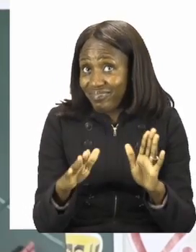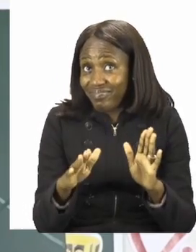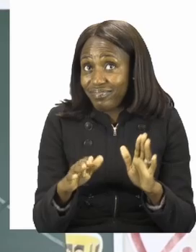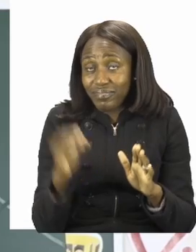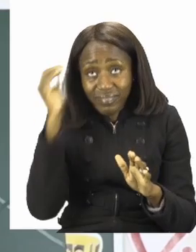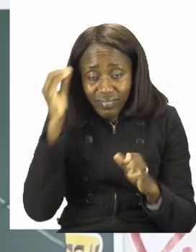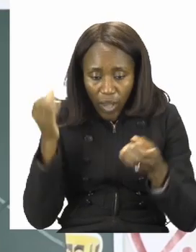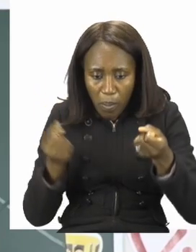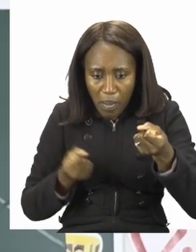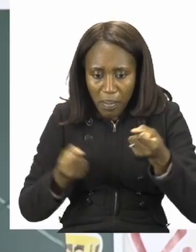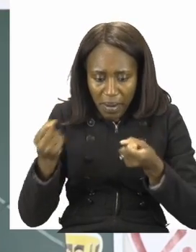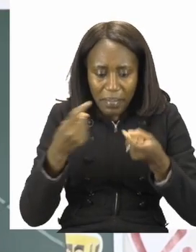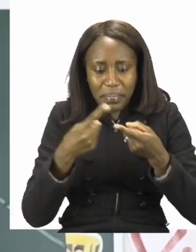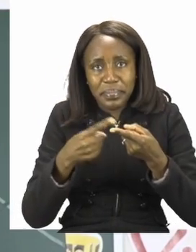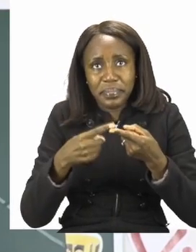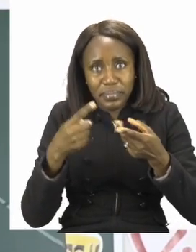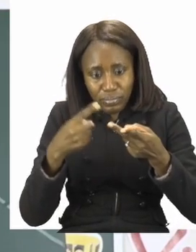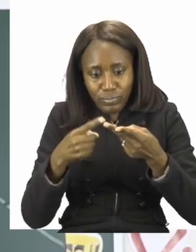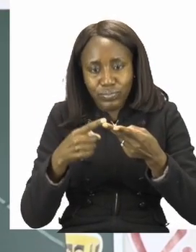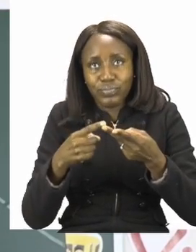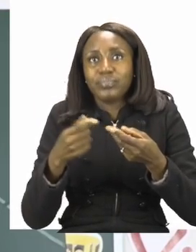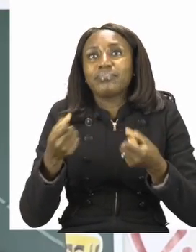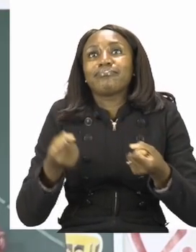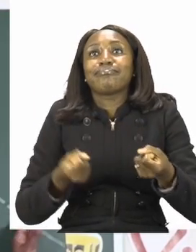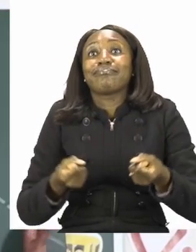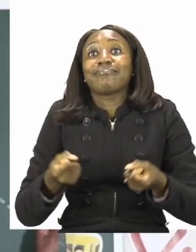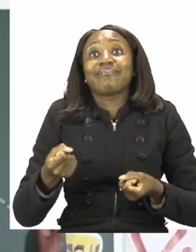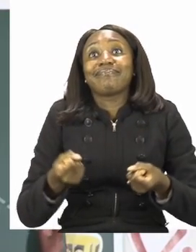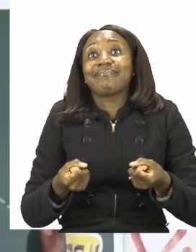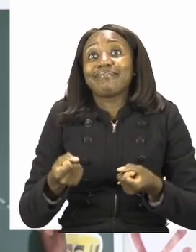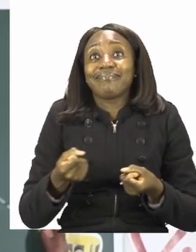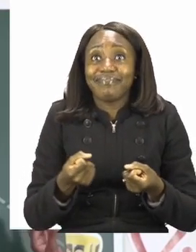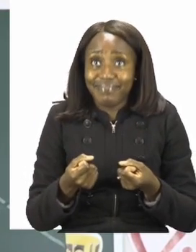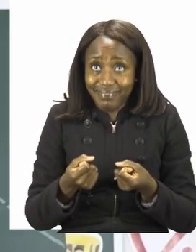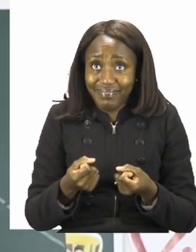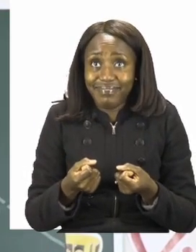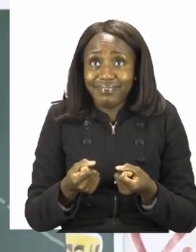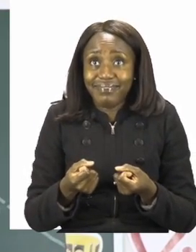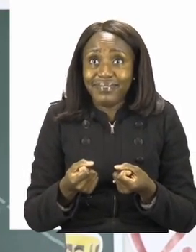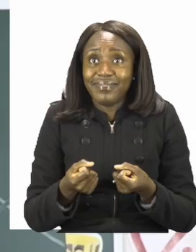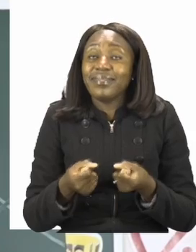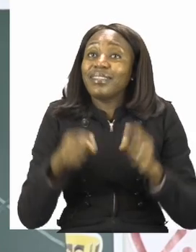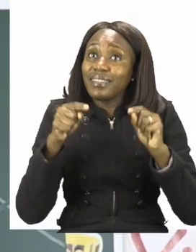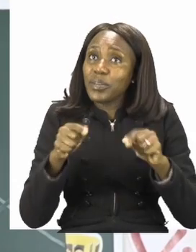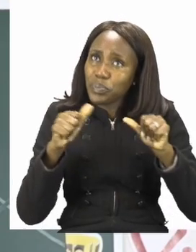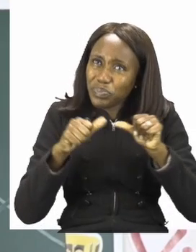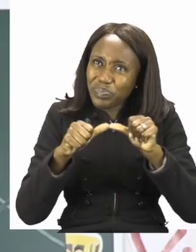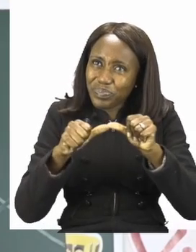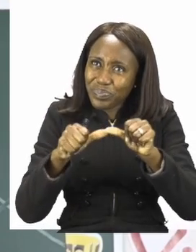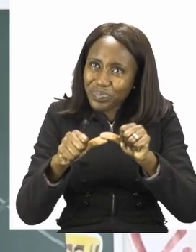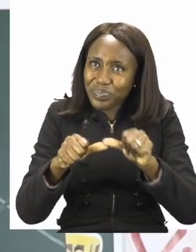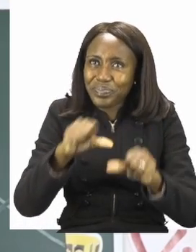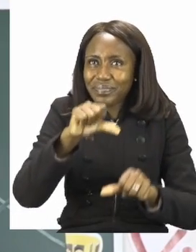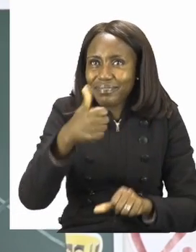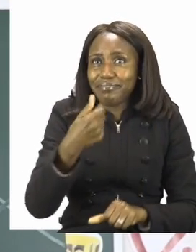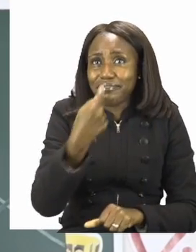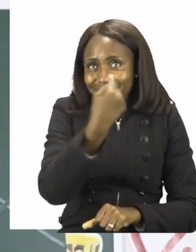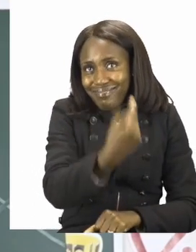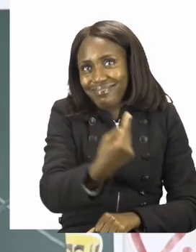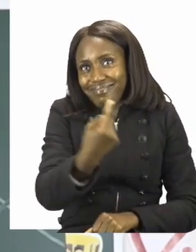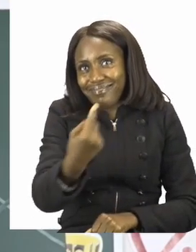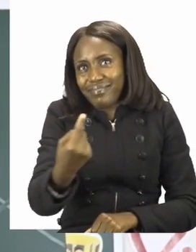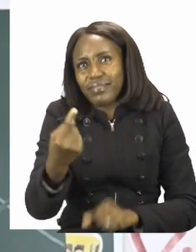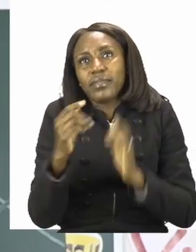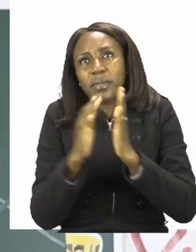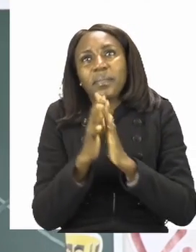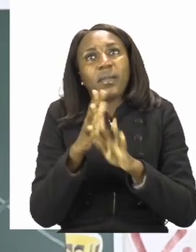a bus and this is a car. So you're going to do the same thing. Take your time,